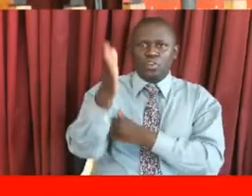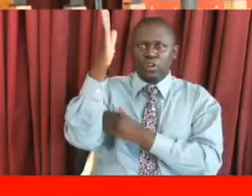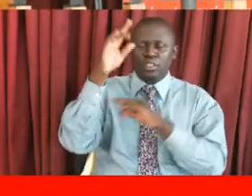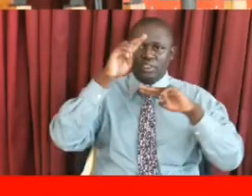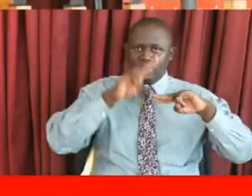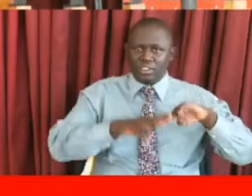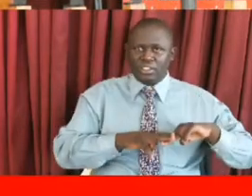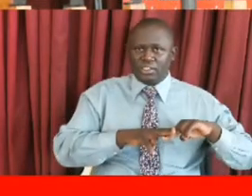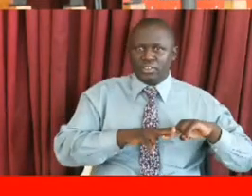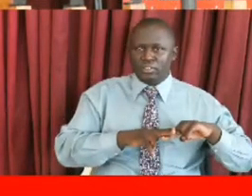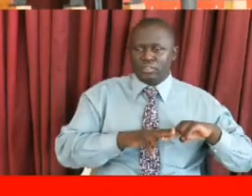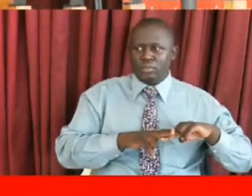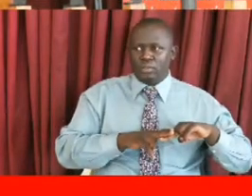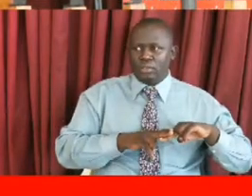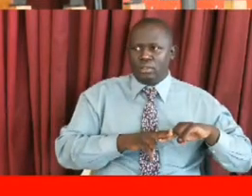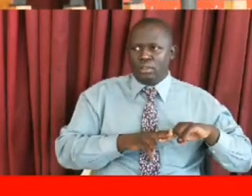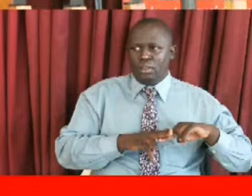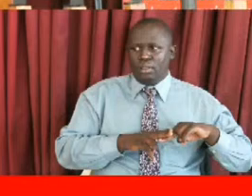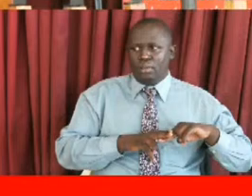sitsu